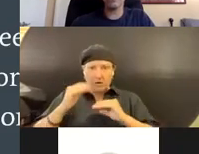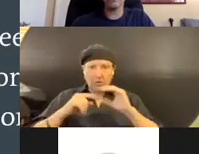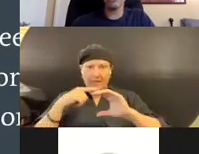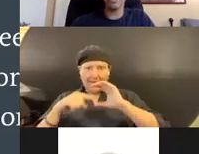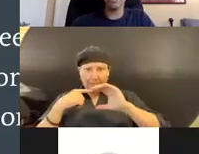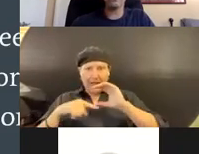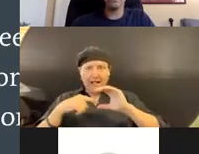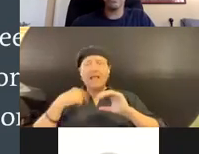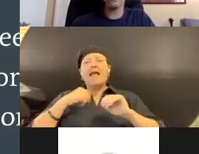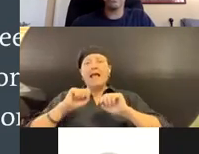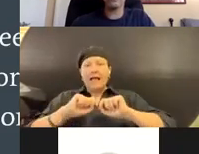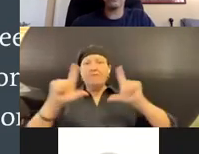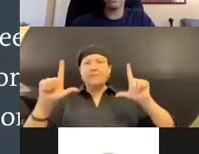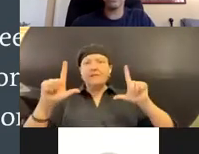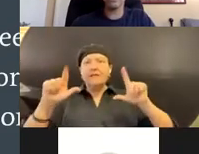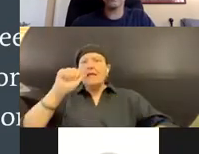email in the ask